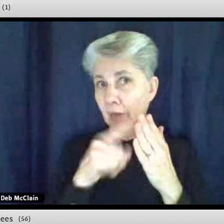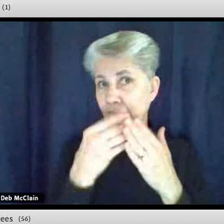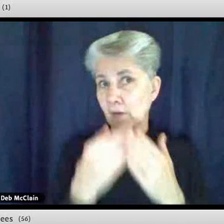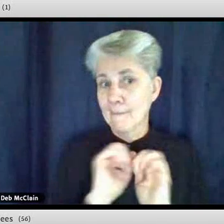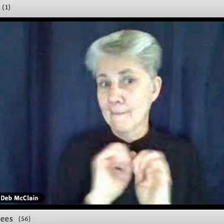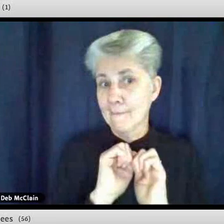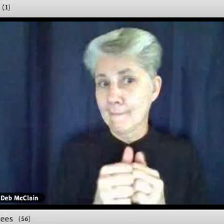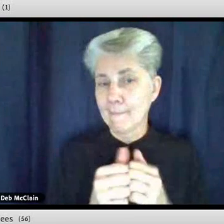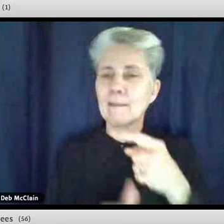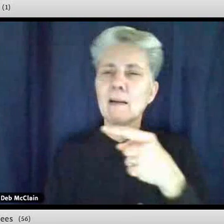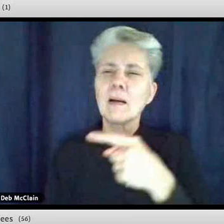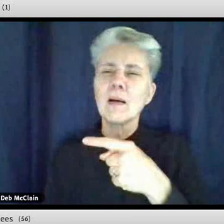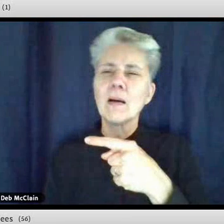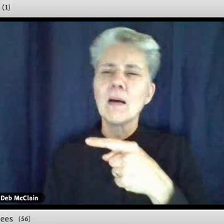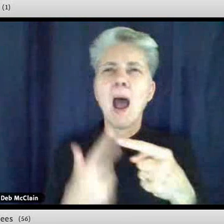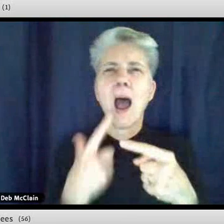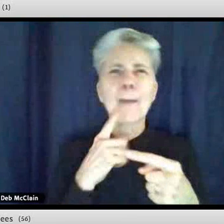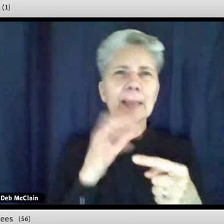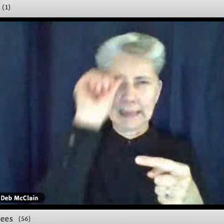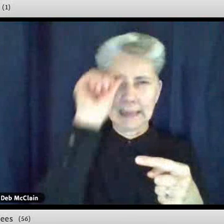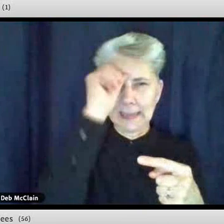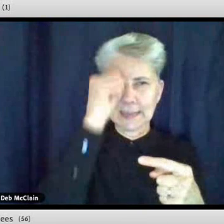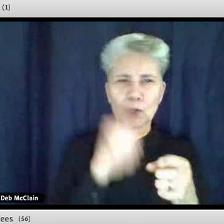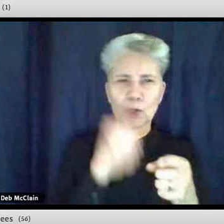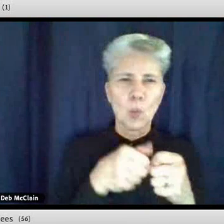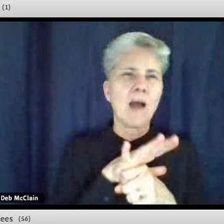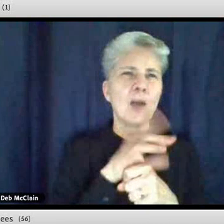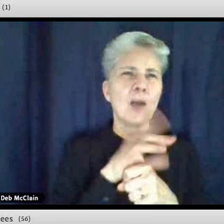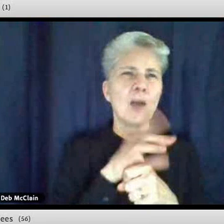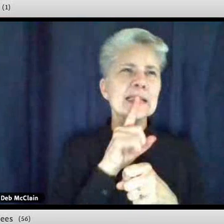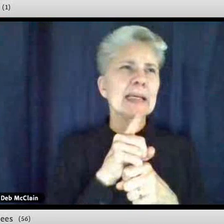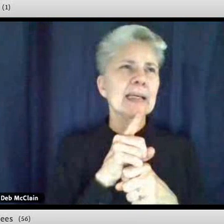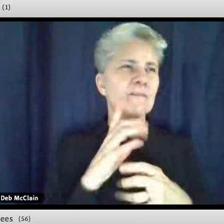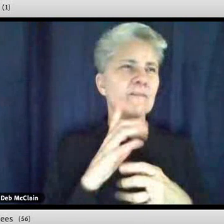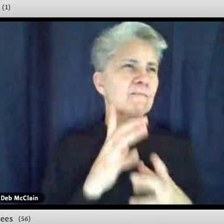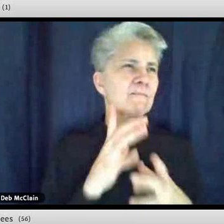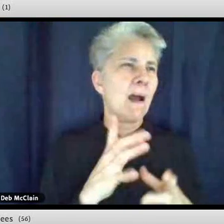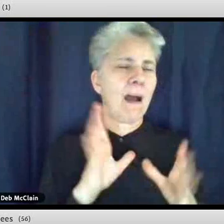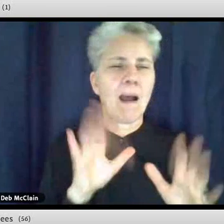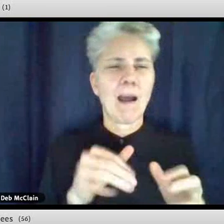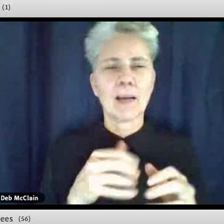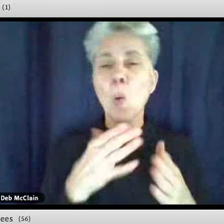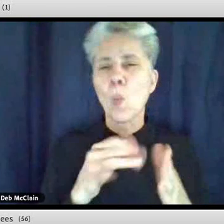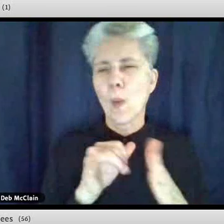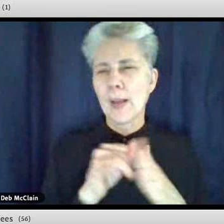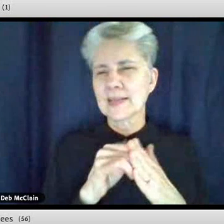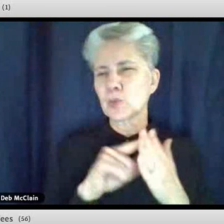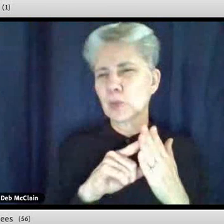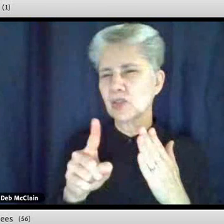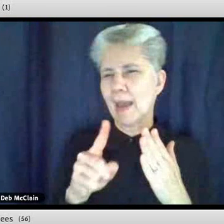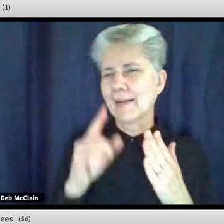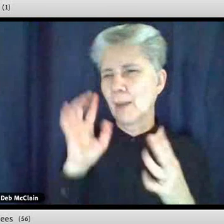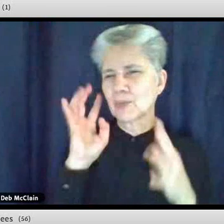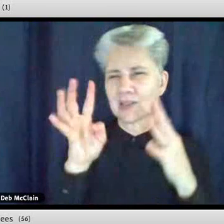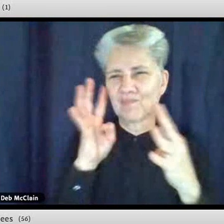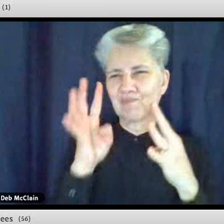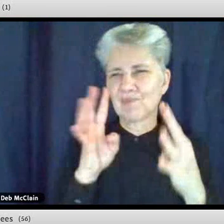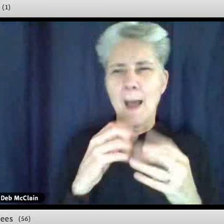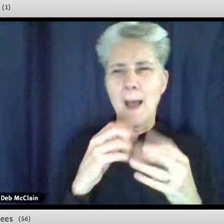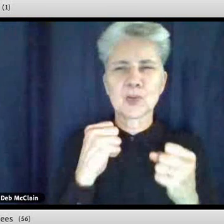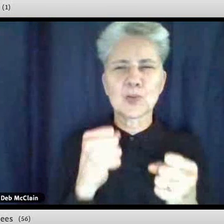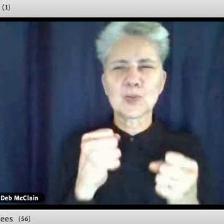in my backyard. So there's ways you can verify that. So if somebody posts, hey, I'm in India and the coronavirus